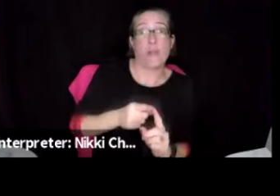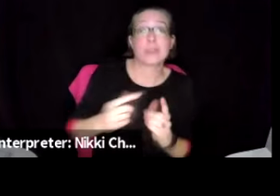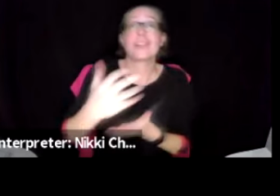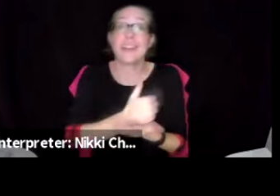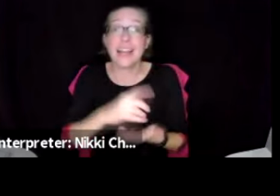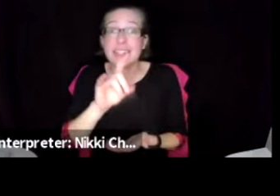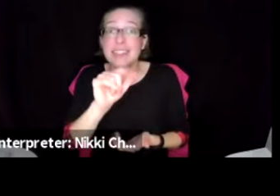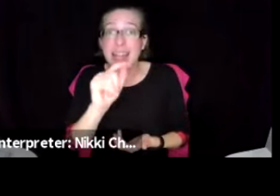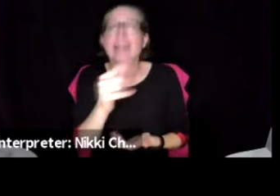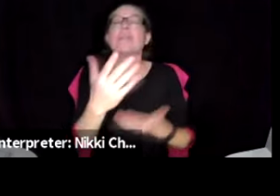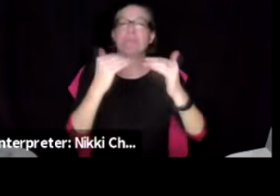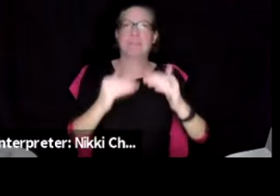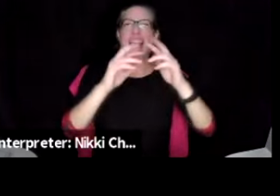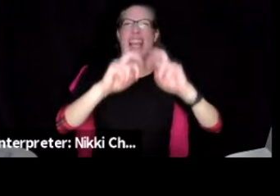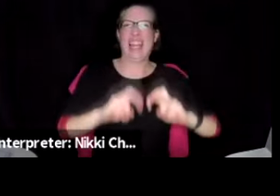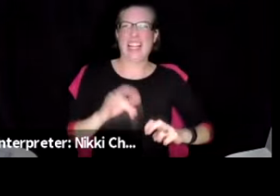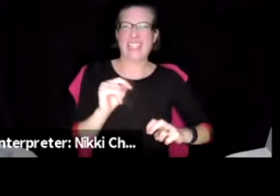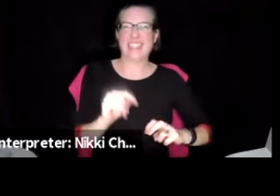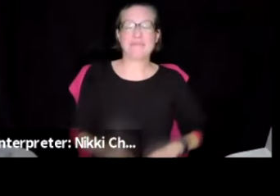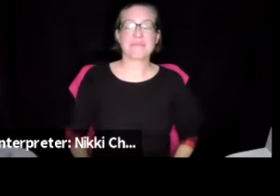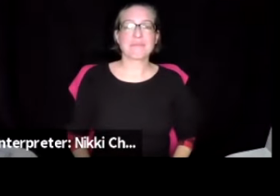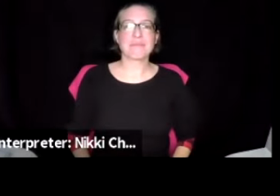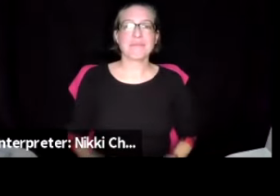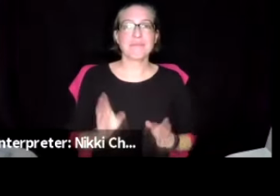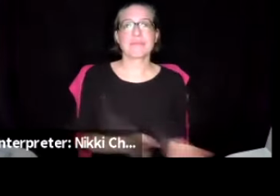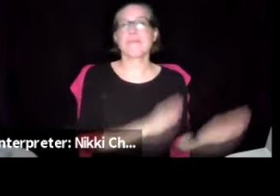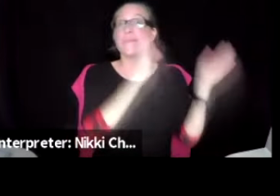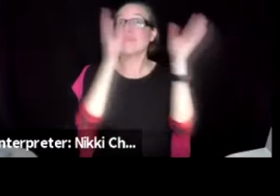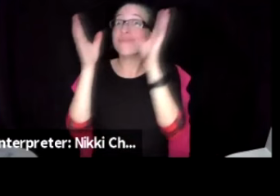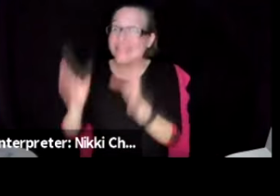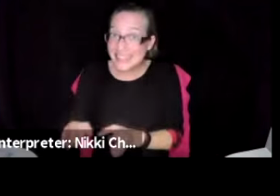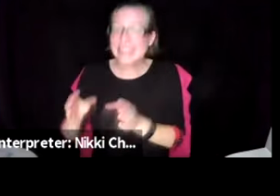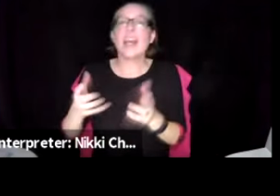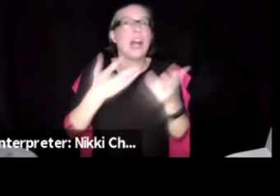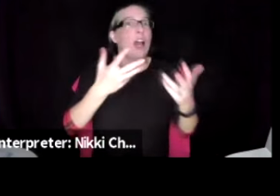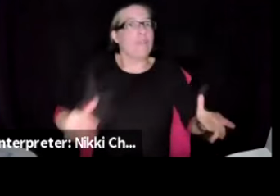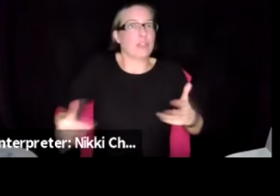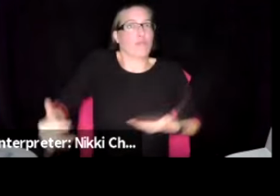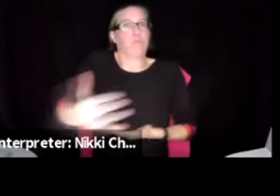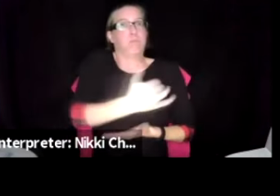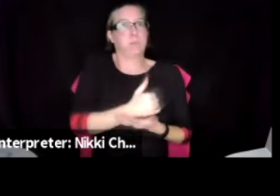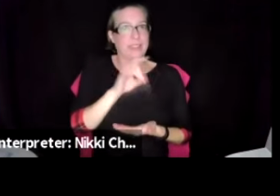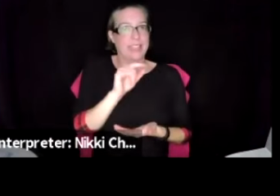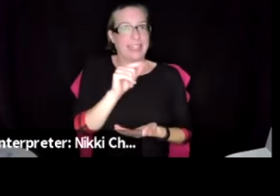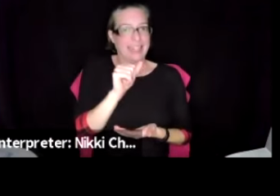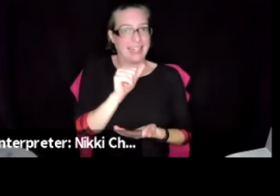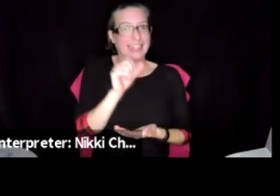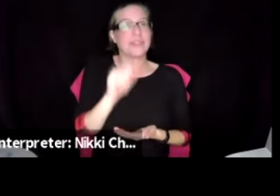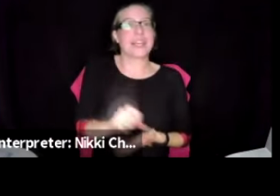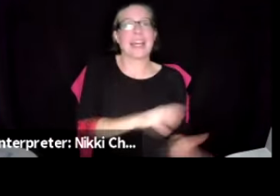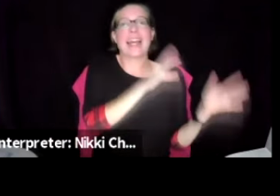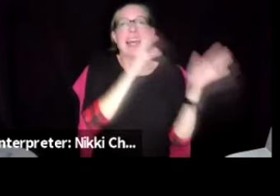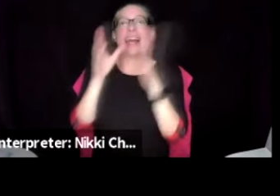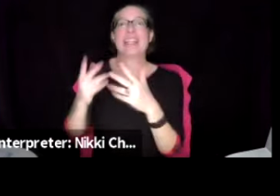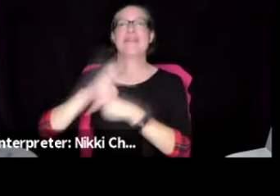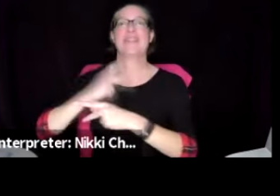And once you're equipped with data, you can figure out the best course of action to help solve the problem. So you decide on key findings and implications of